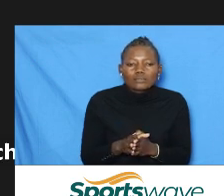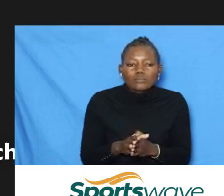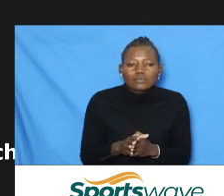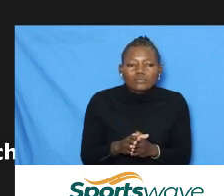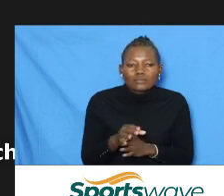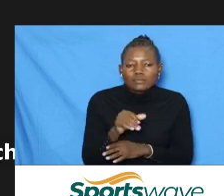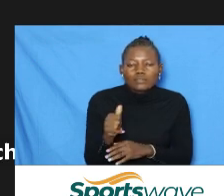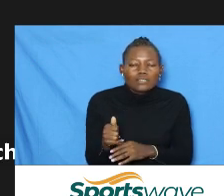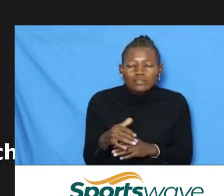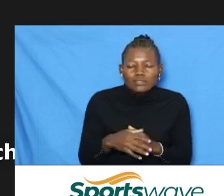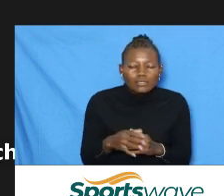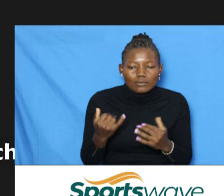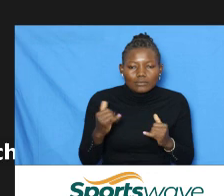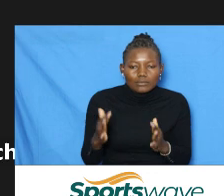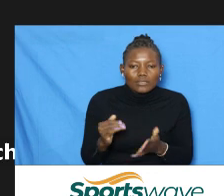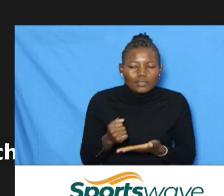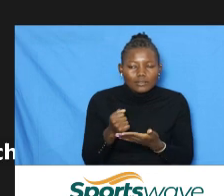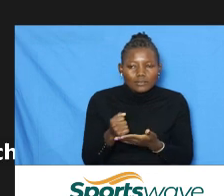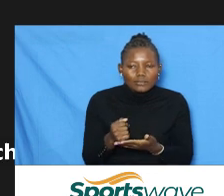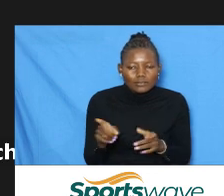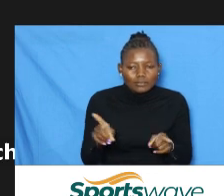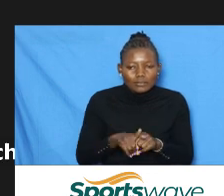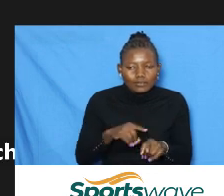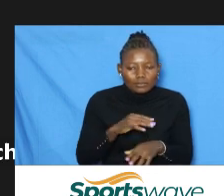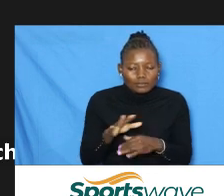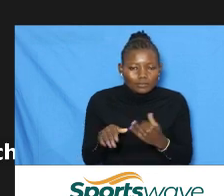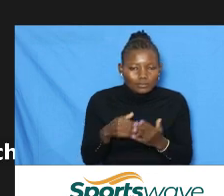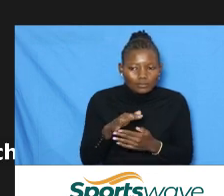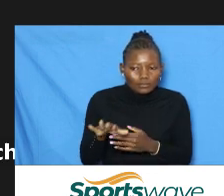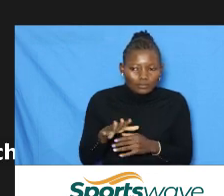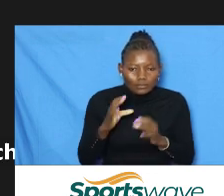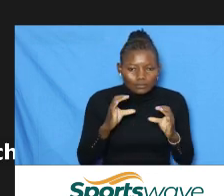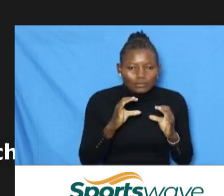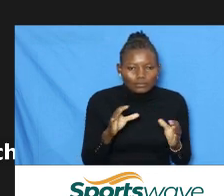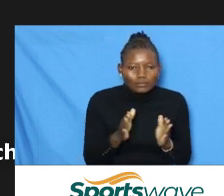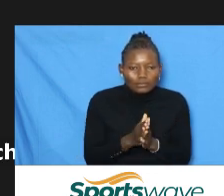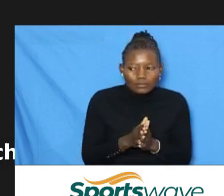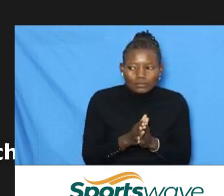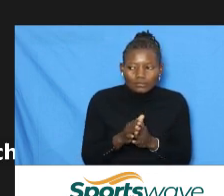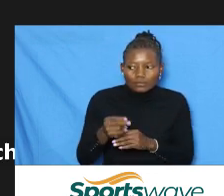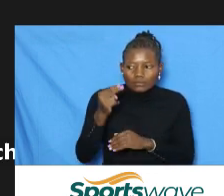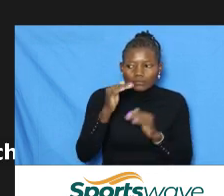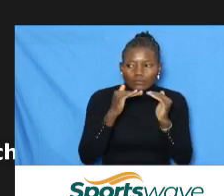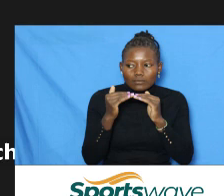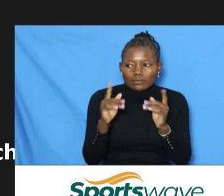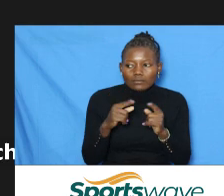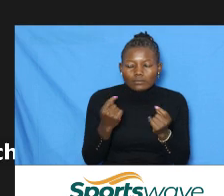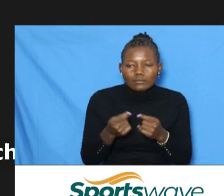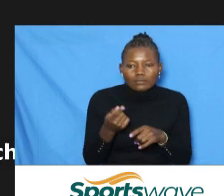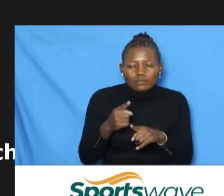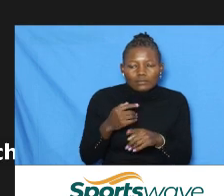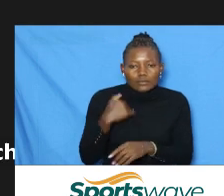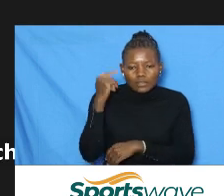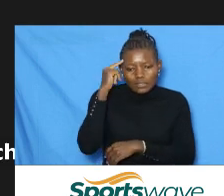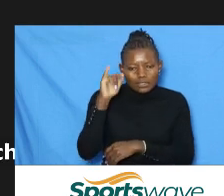better player welfare. And that goes for all aspects, even the coaching, even the elite team. But I think Bwana